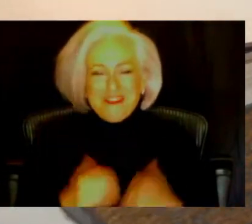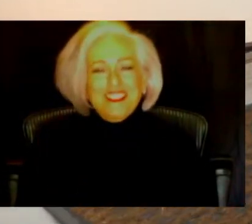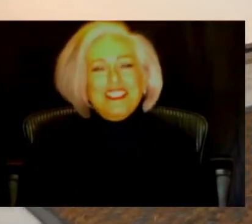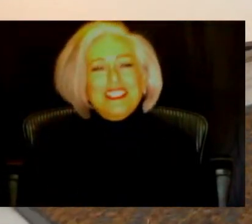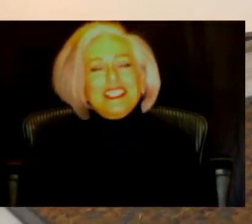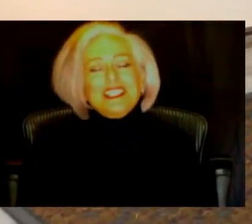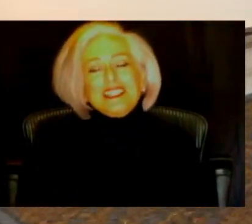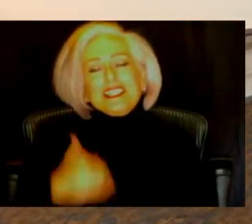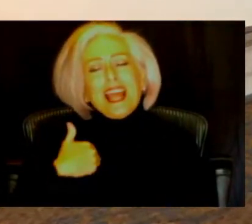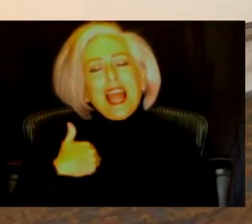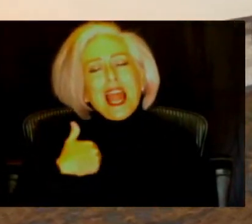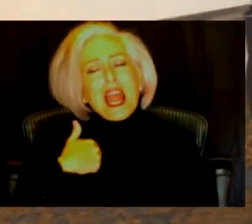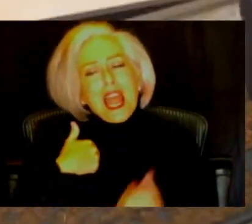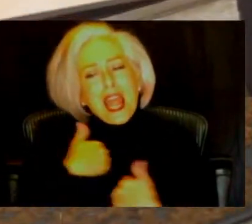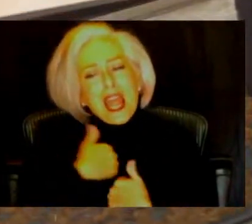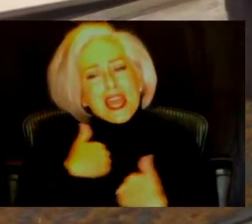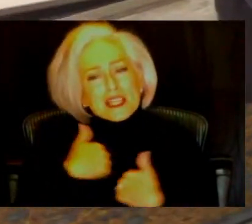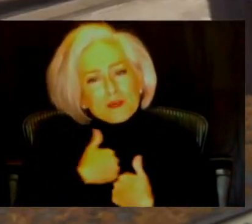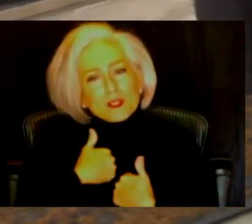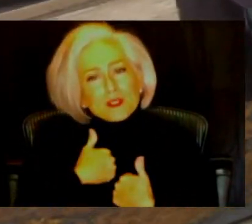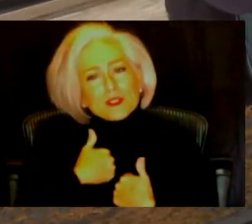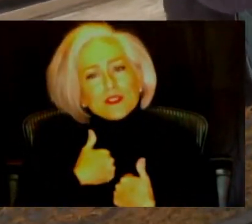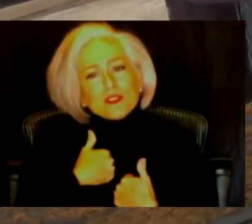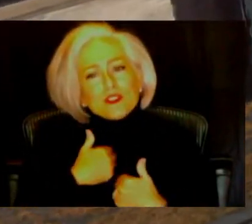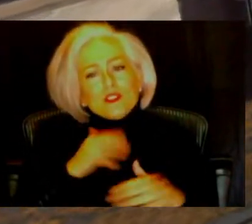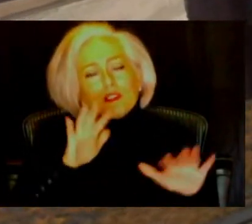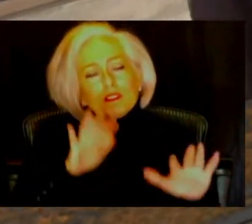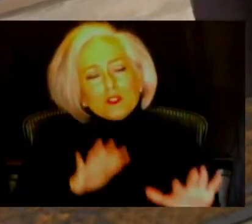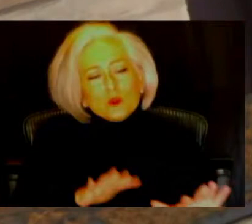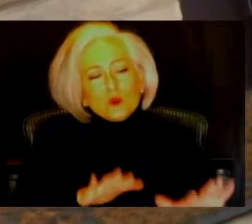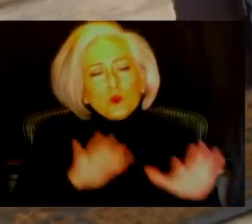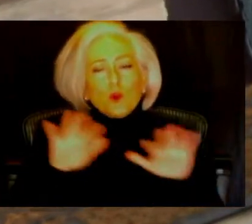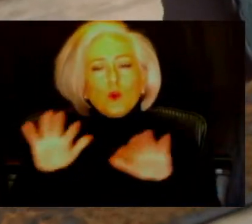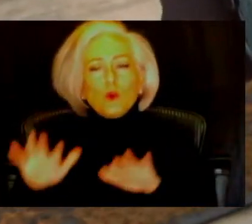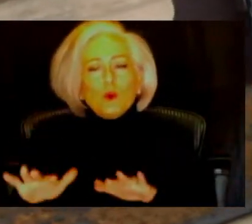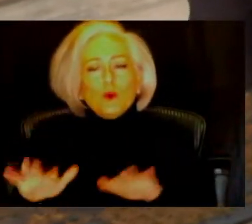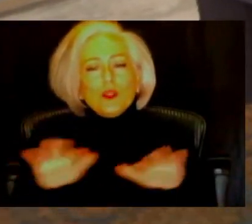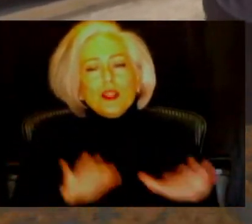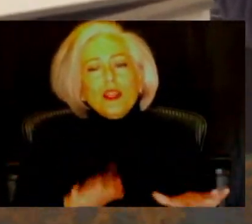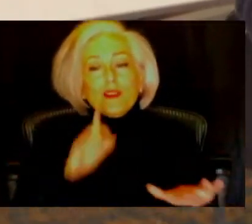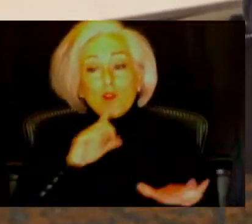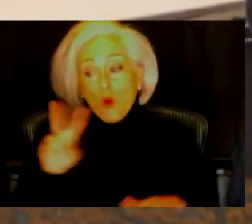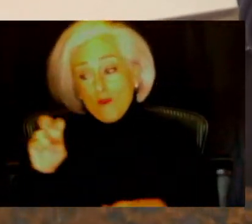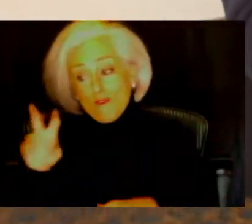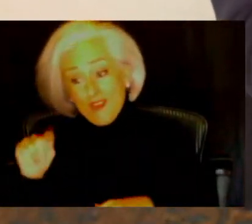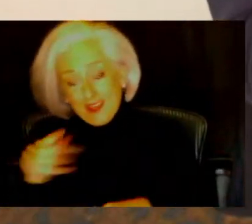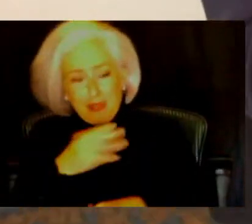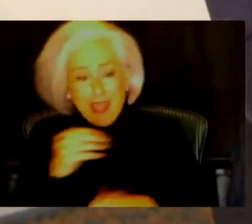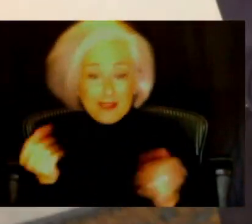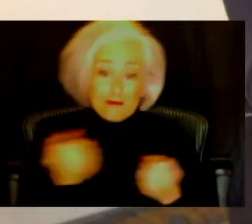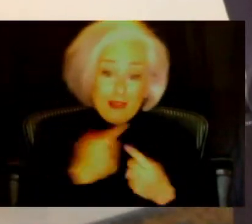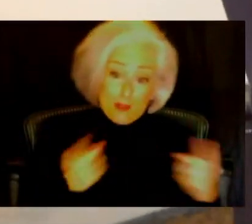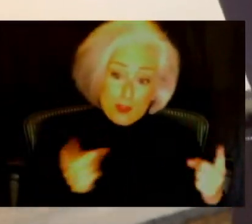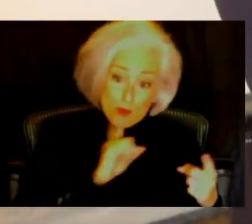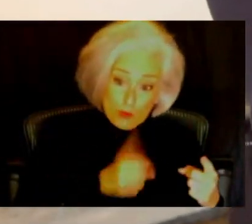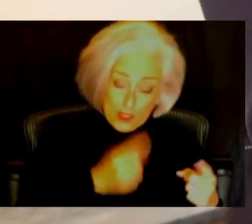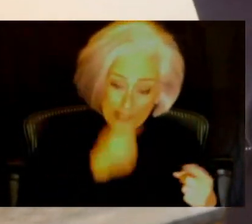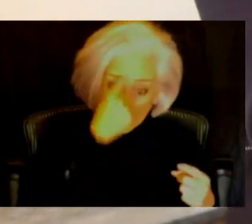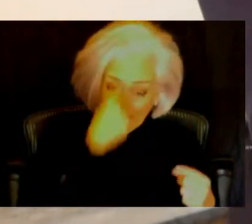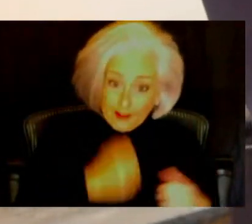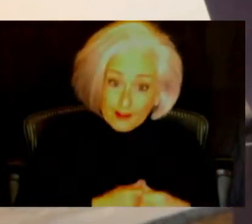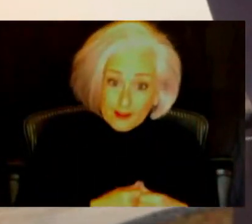animals are so soothing. Not just to vets, but to everybody, I think. And one of the things that we do with our tiny